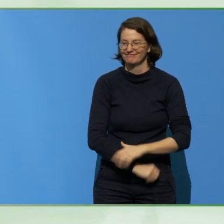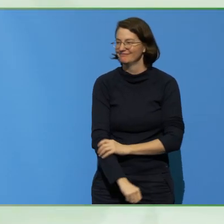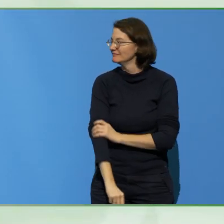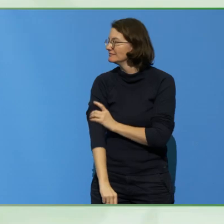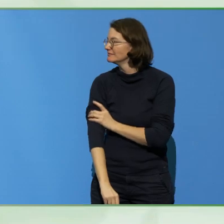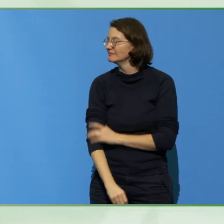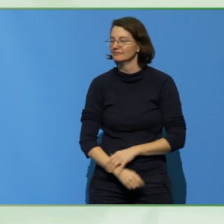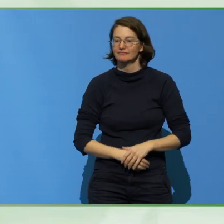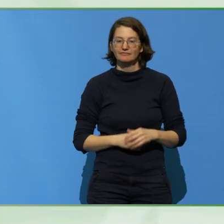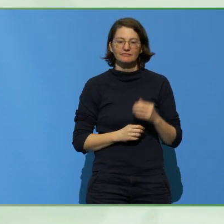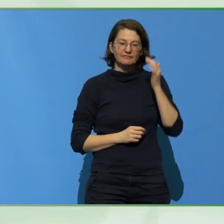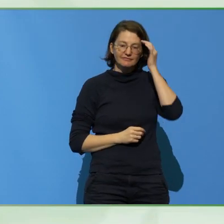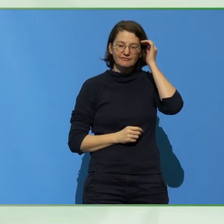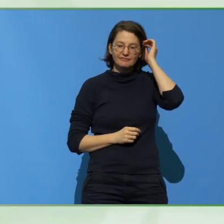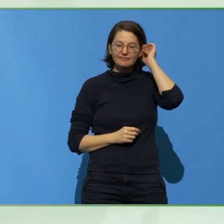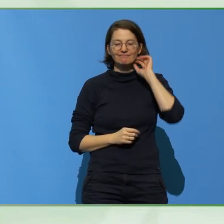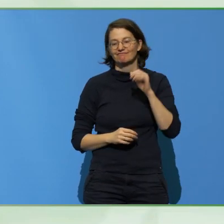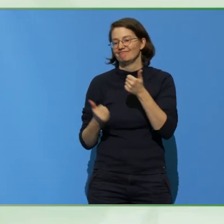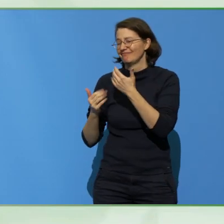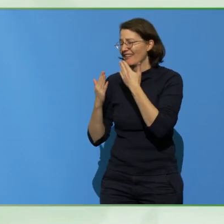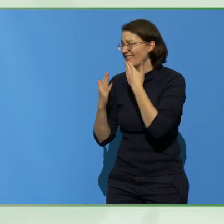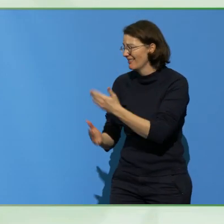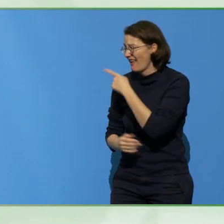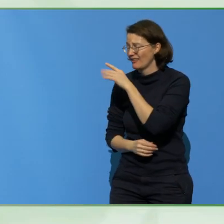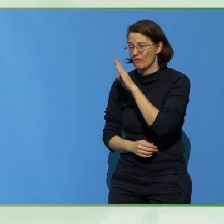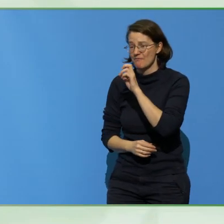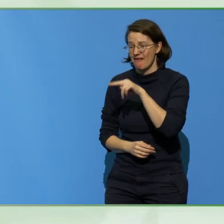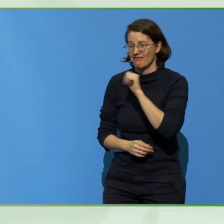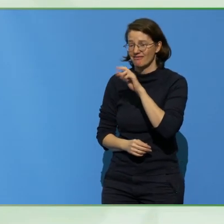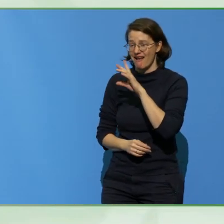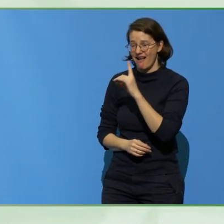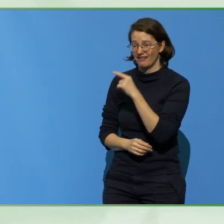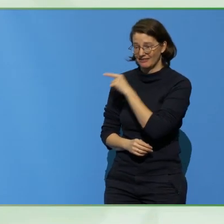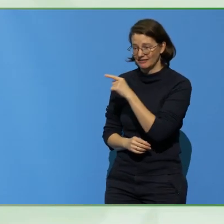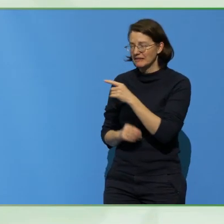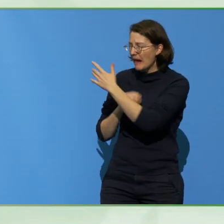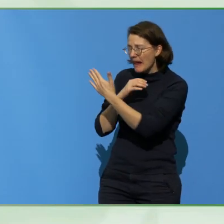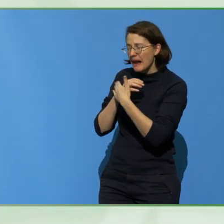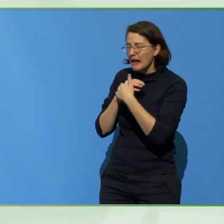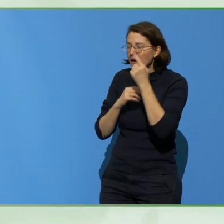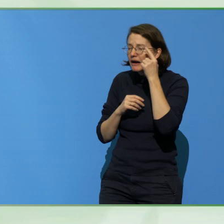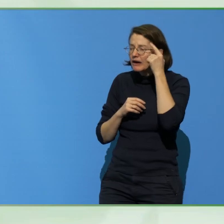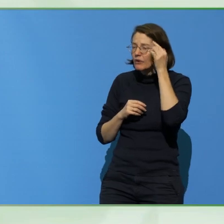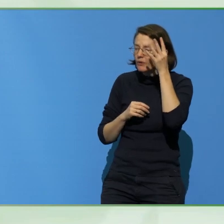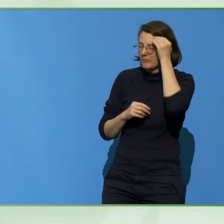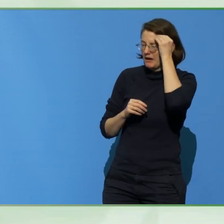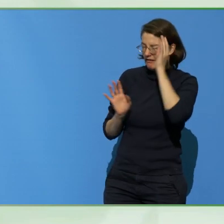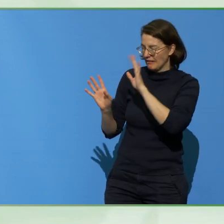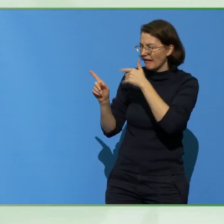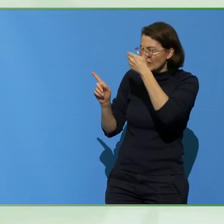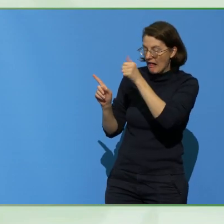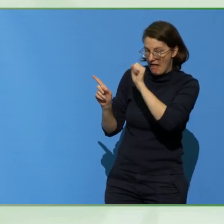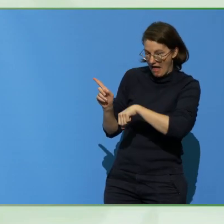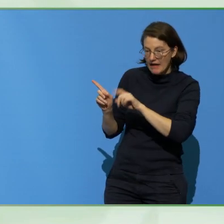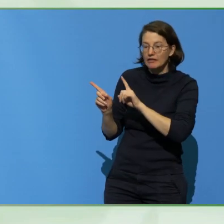Thank you so much, Bernard. And just remind me, if you can, have you already had your fireside chat with Archie